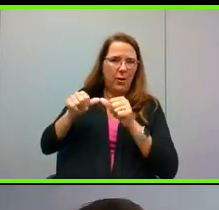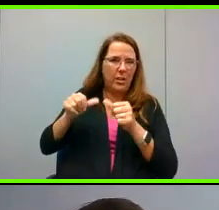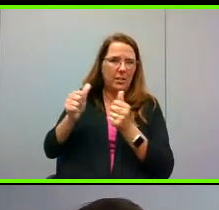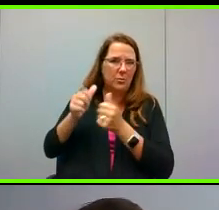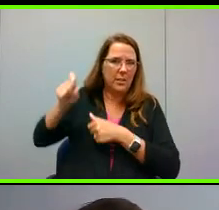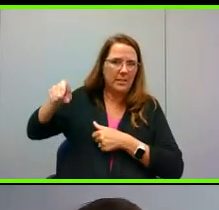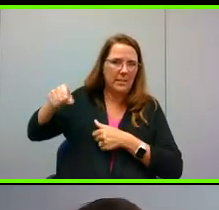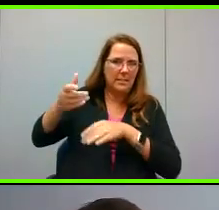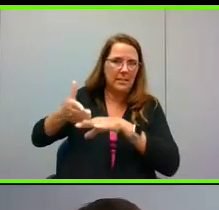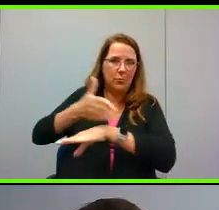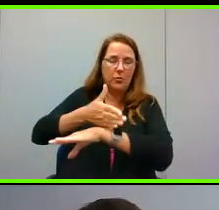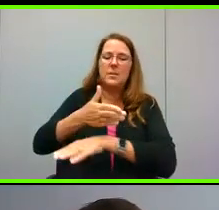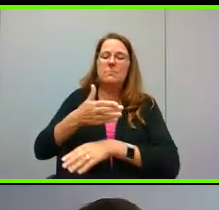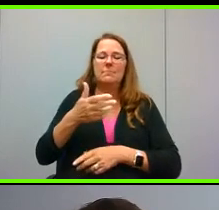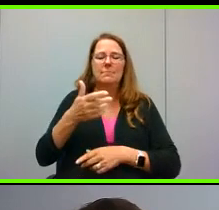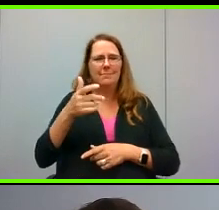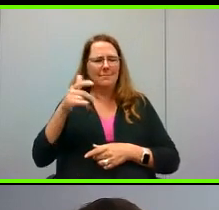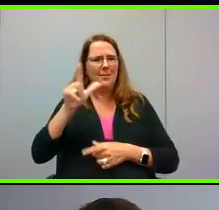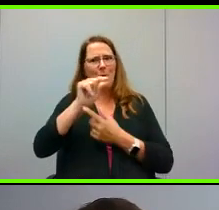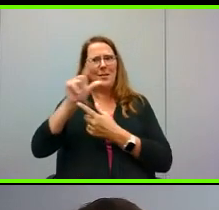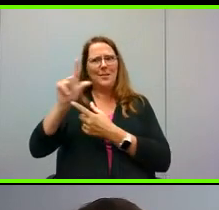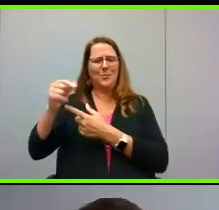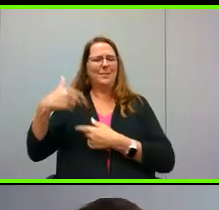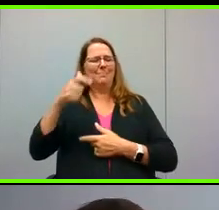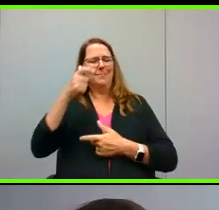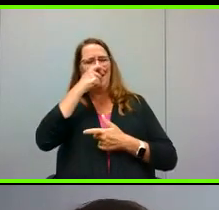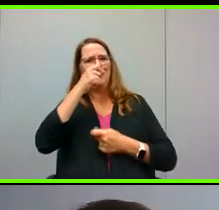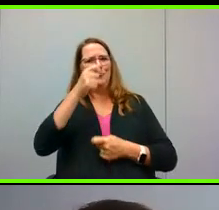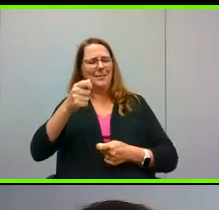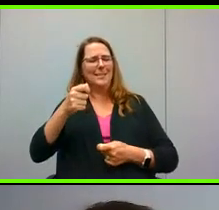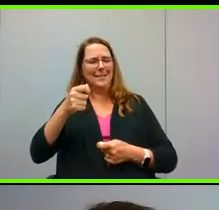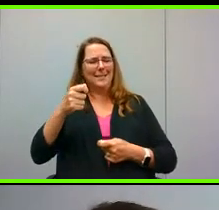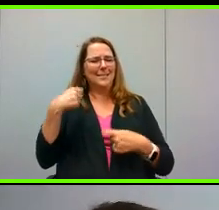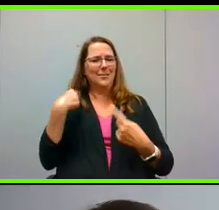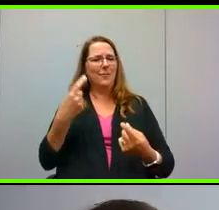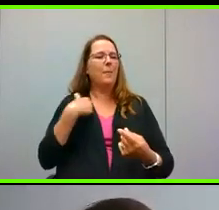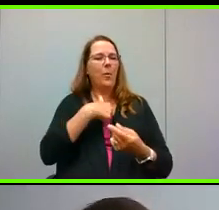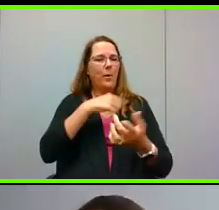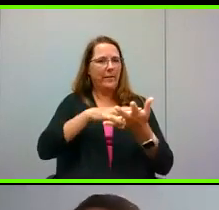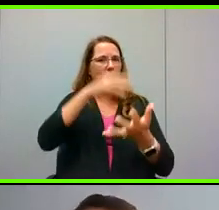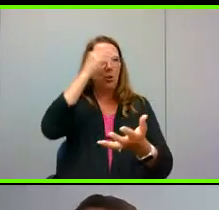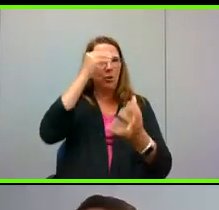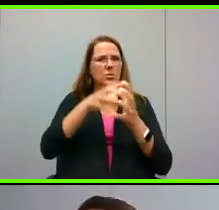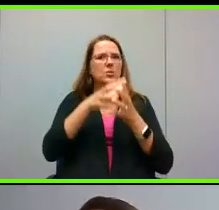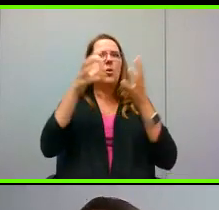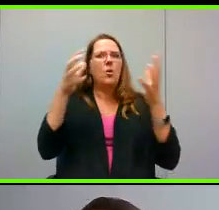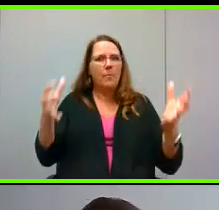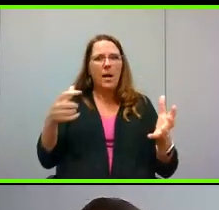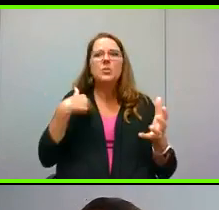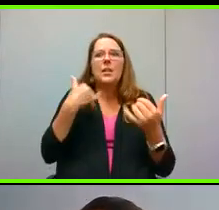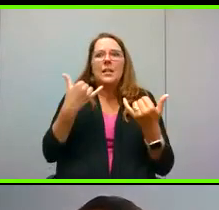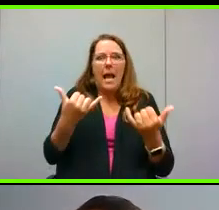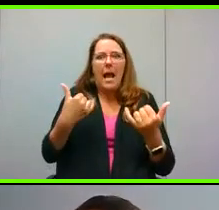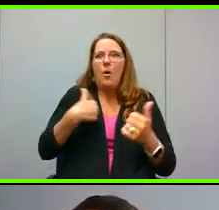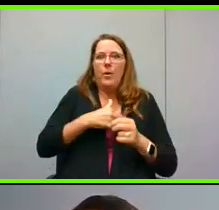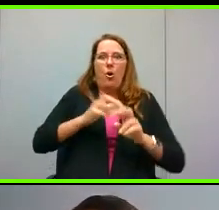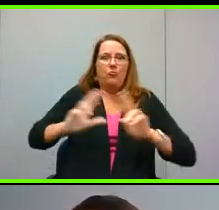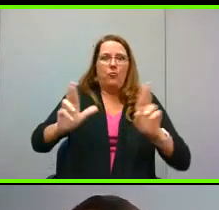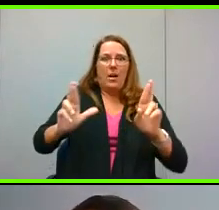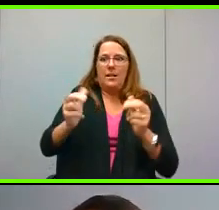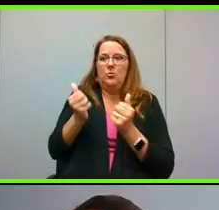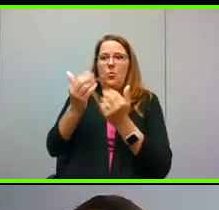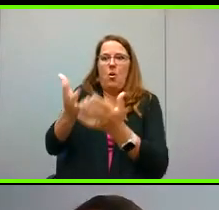interesting 2020, but I think we've learned a lot, and we're poised to be able to offer employment. There are